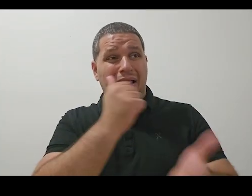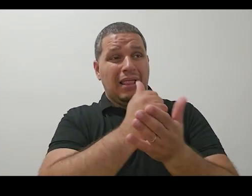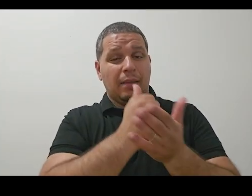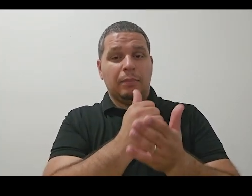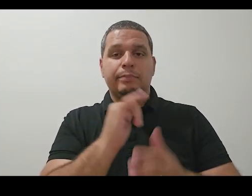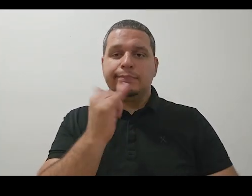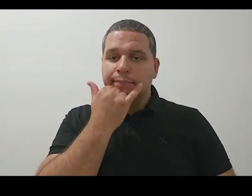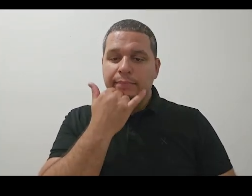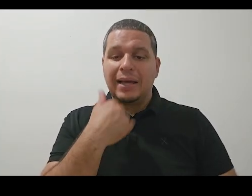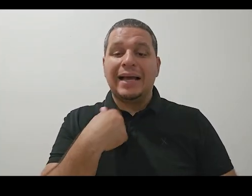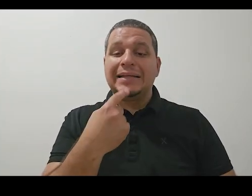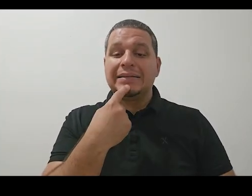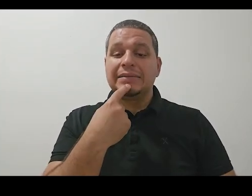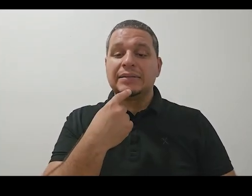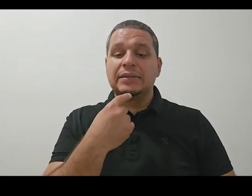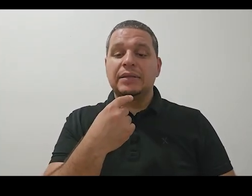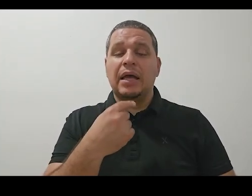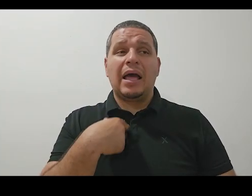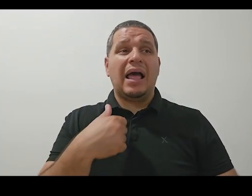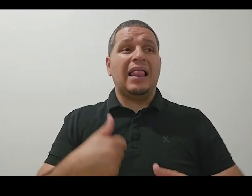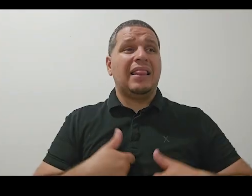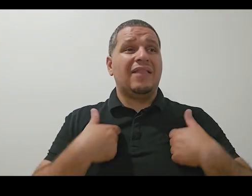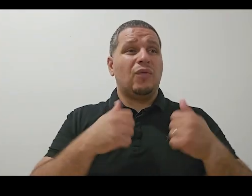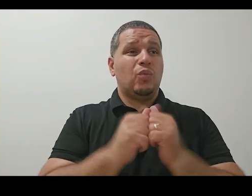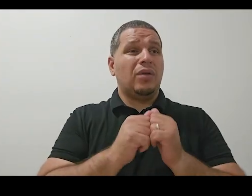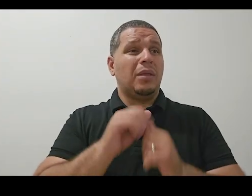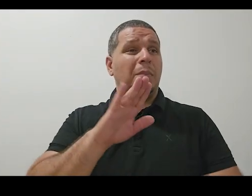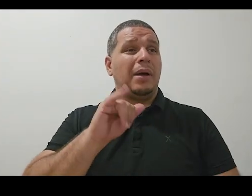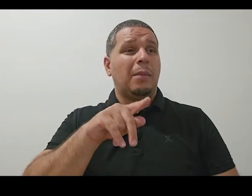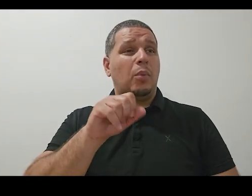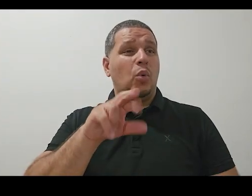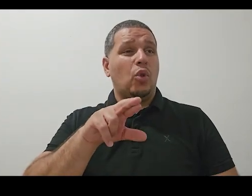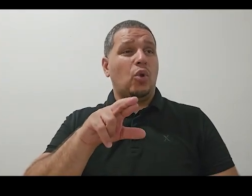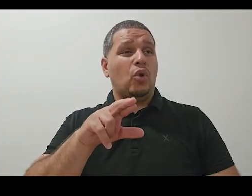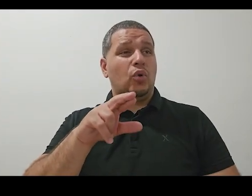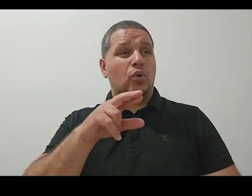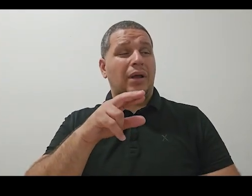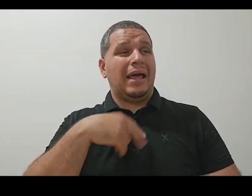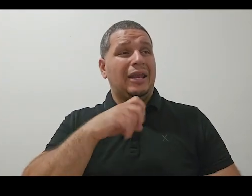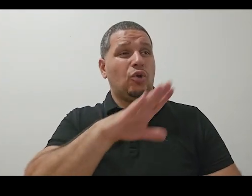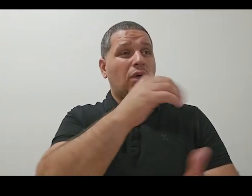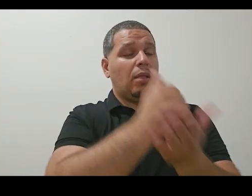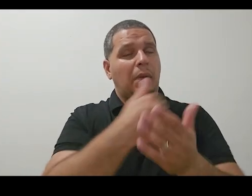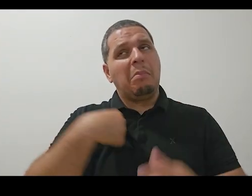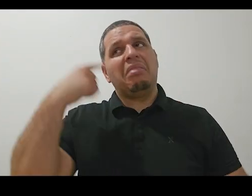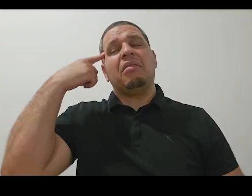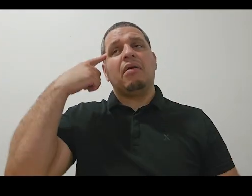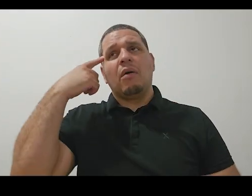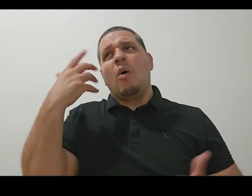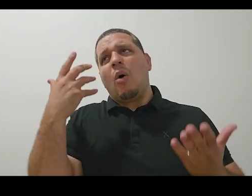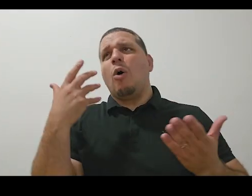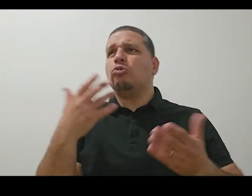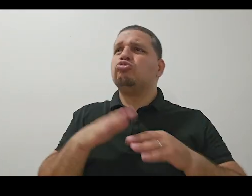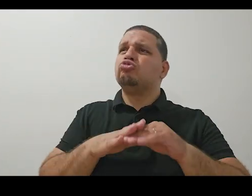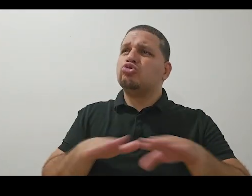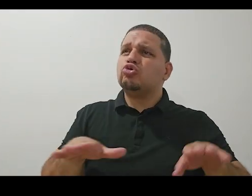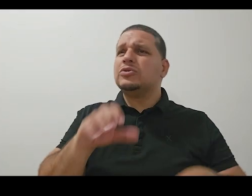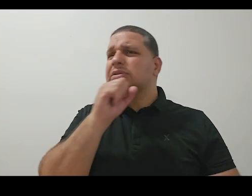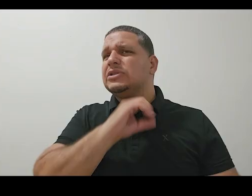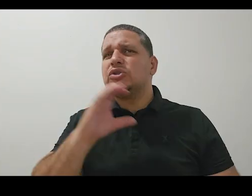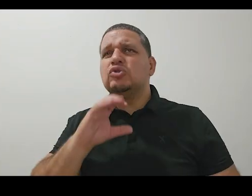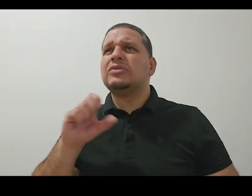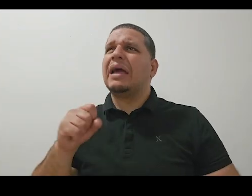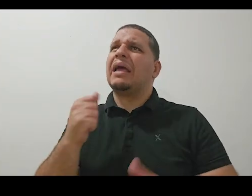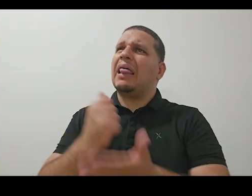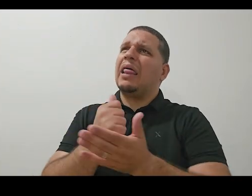crying, and the mistake I made, I said, I live with bipolar disorder and I need your help, right? Because I'm thinking that, oh, children and